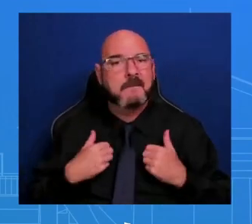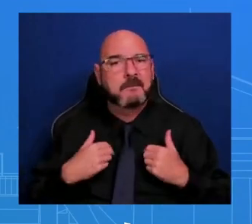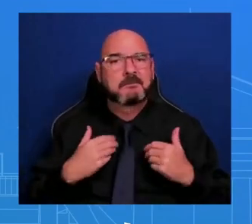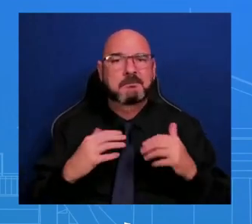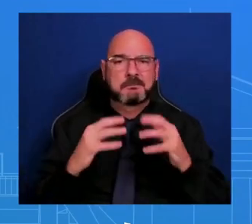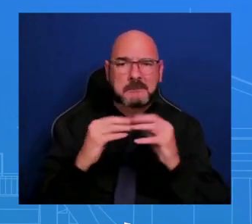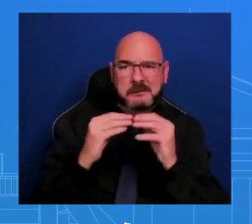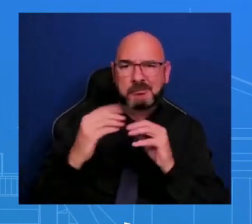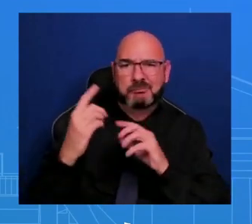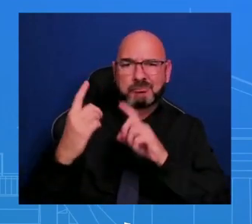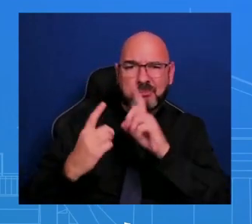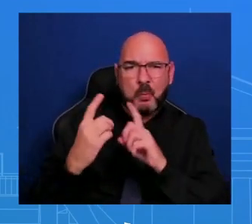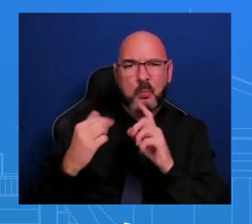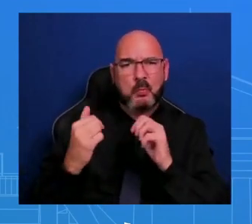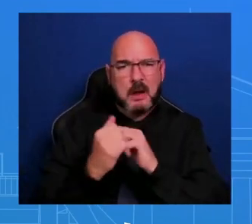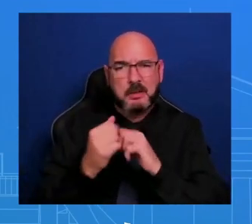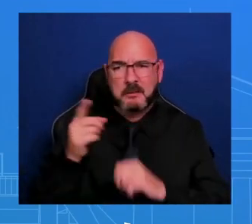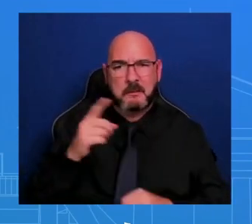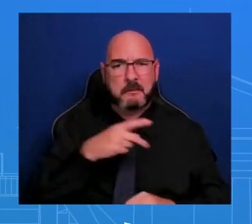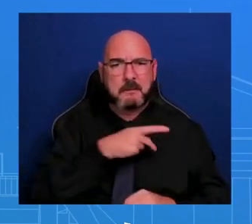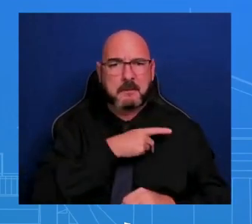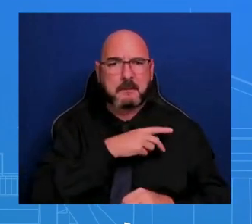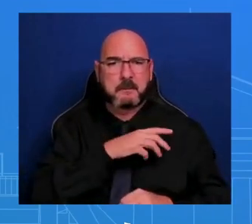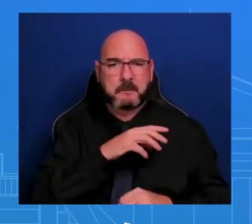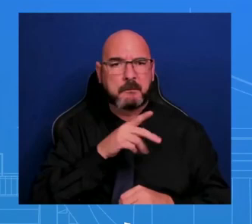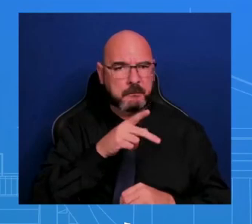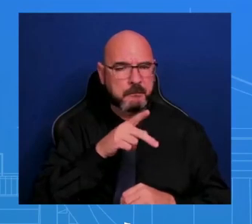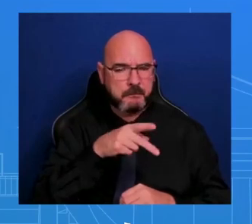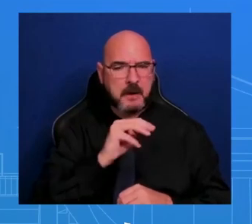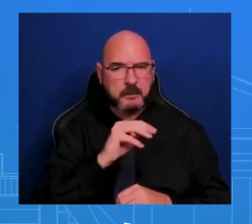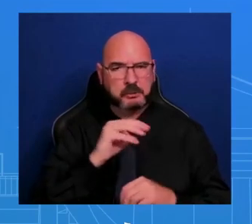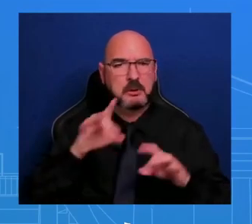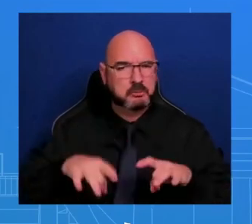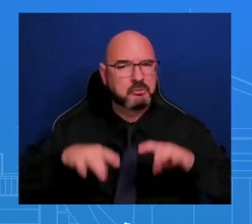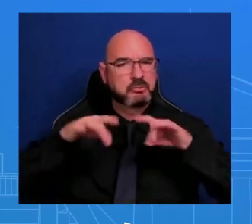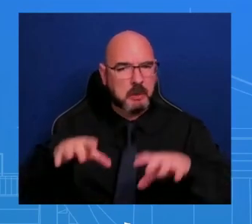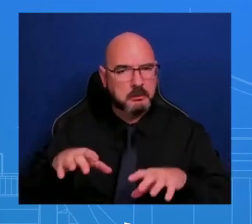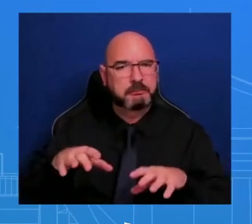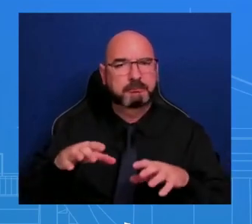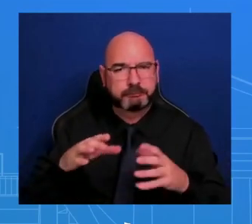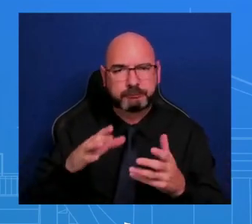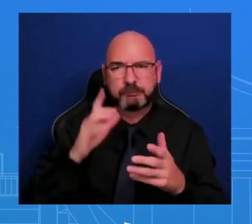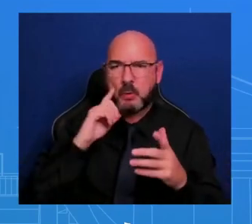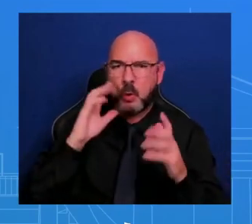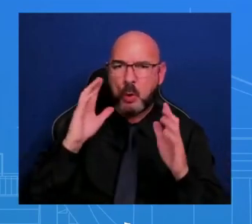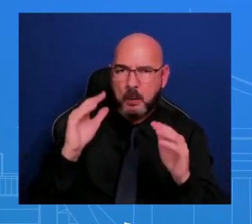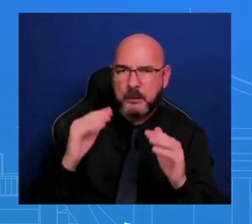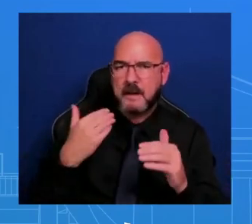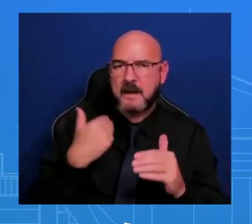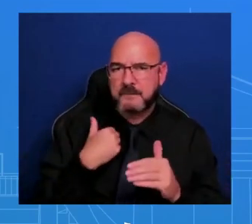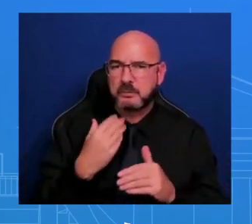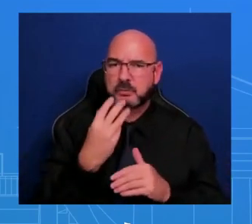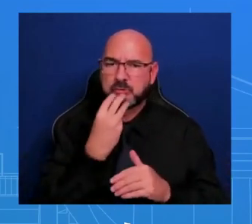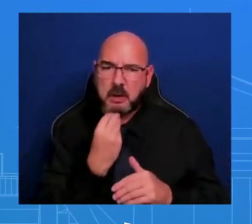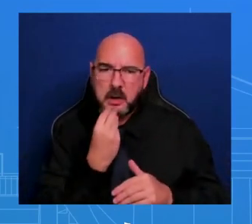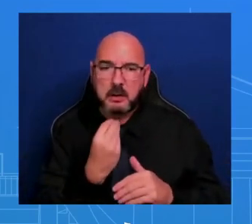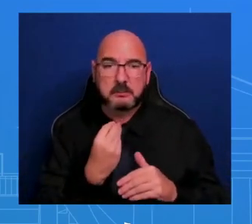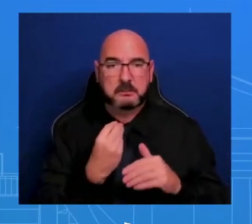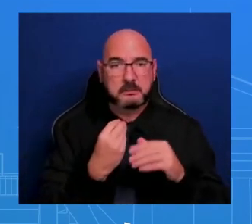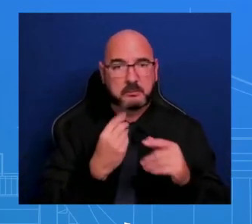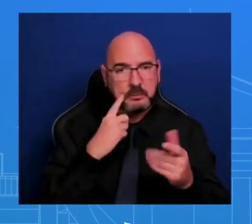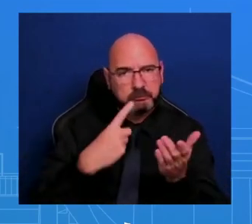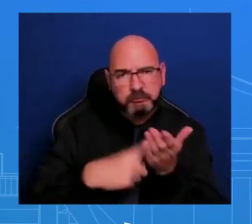lot on the plate with this important ally and key partner in the region. I just want to just